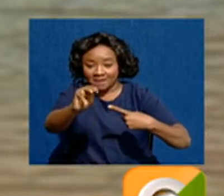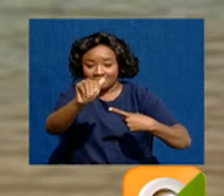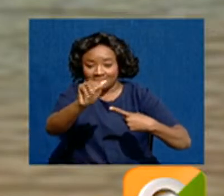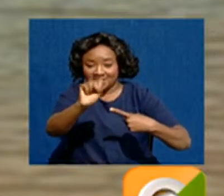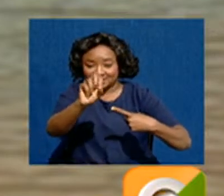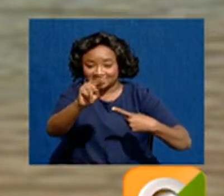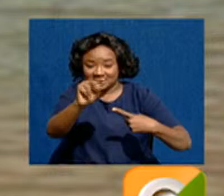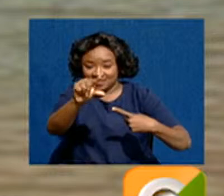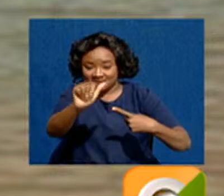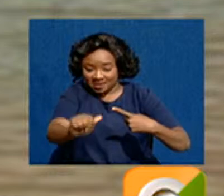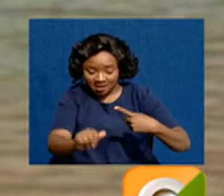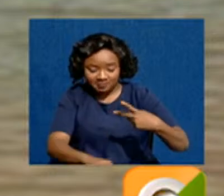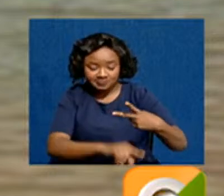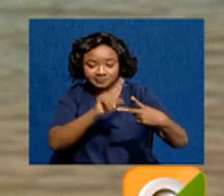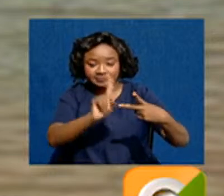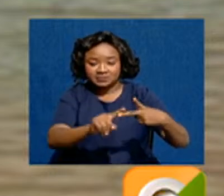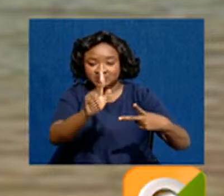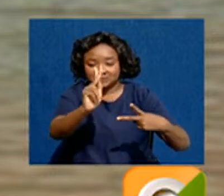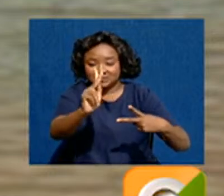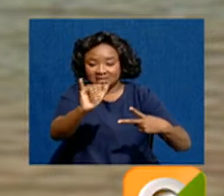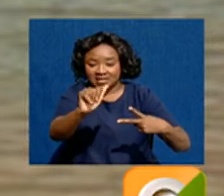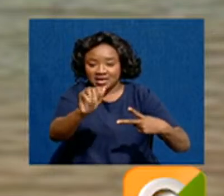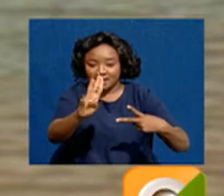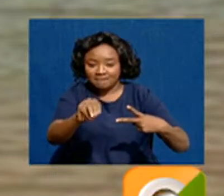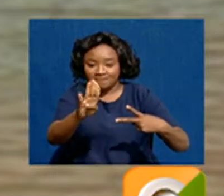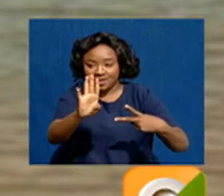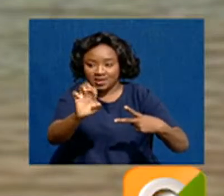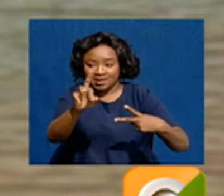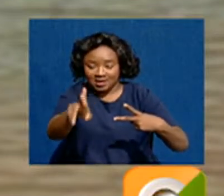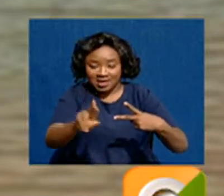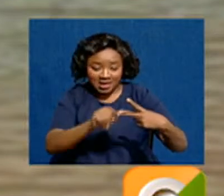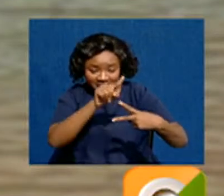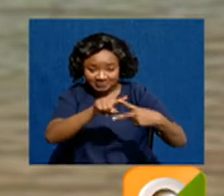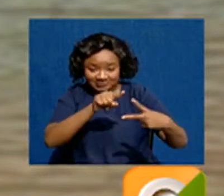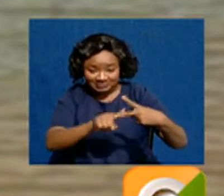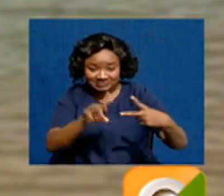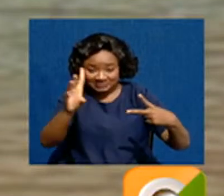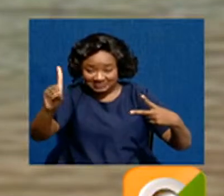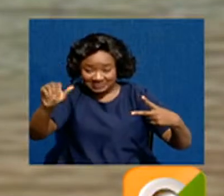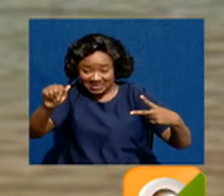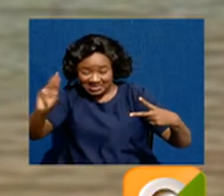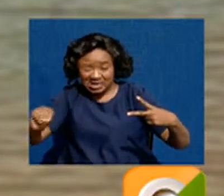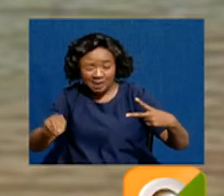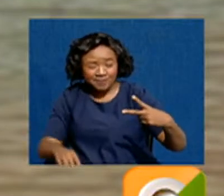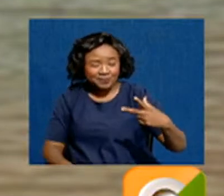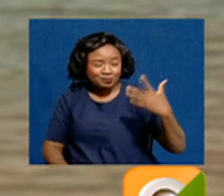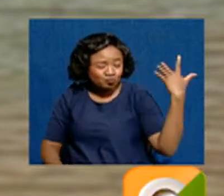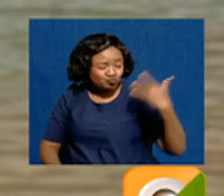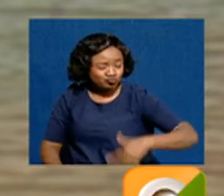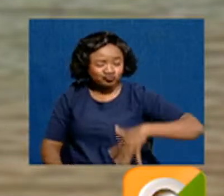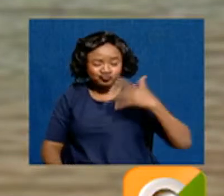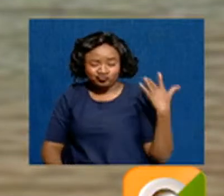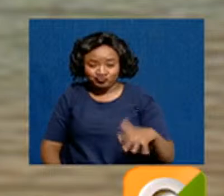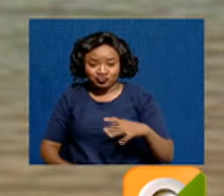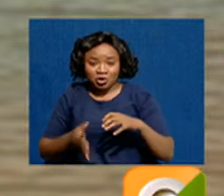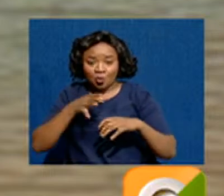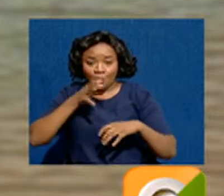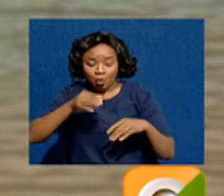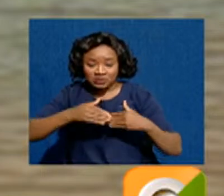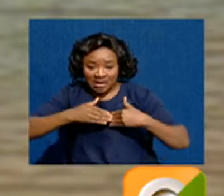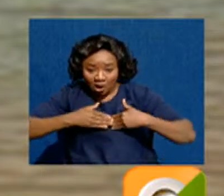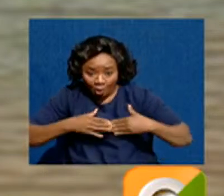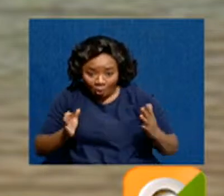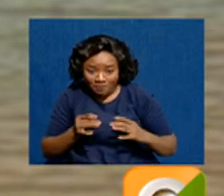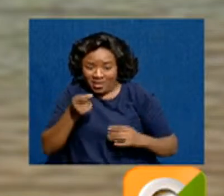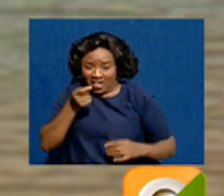discharge, you know, the entire, I'm sure, I hope it was covered today, the entire Tana River, forget about Garissa town